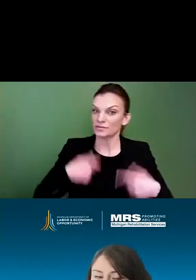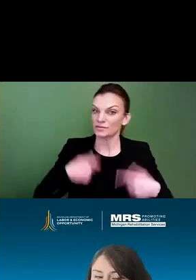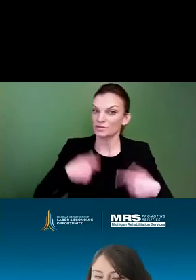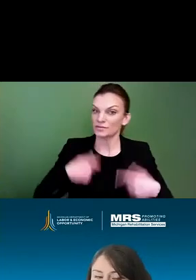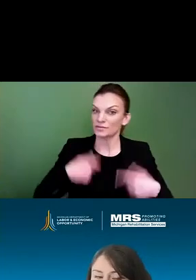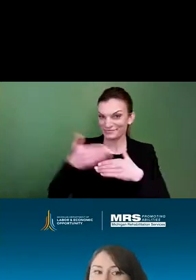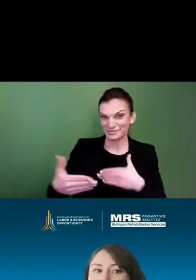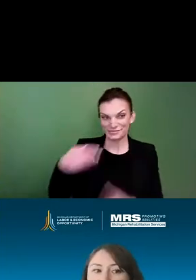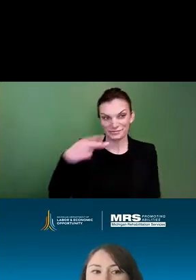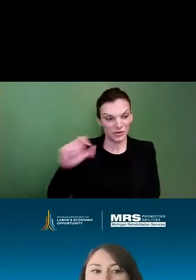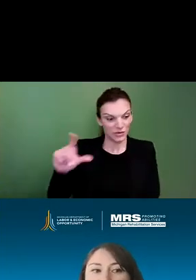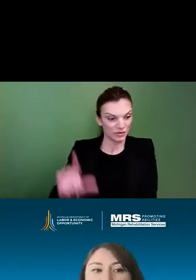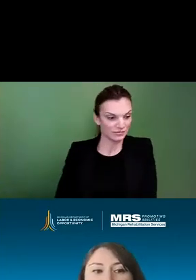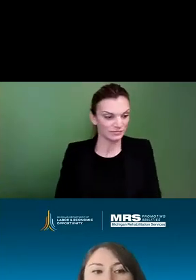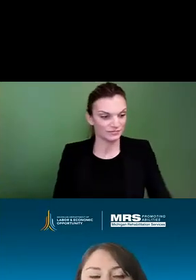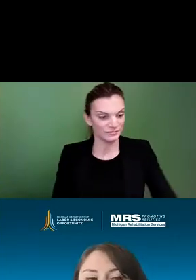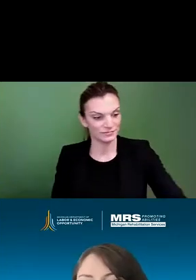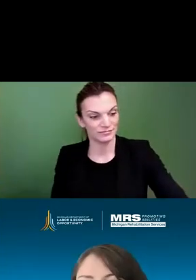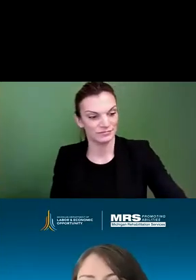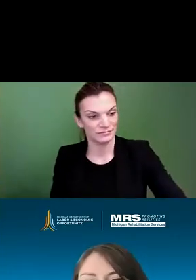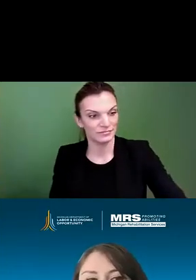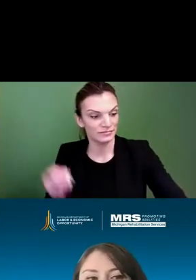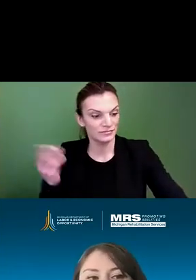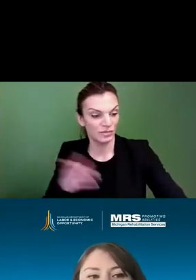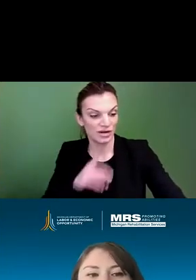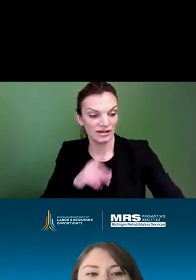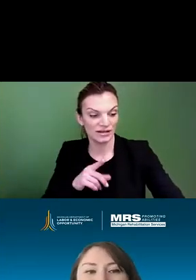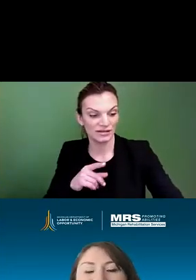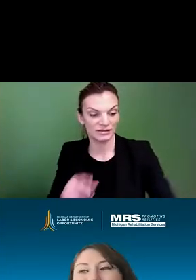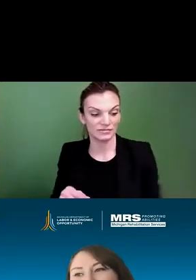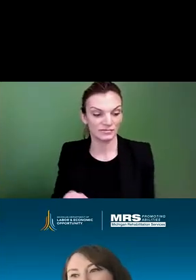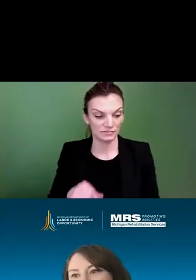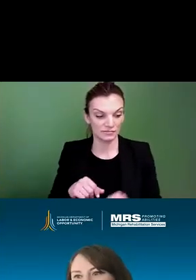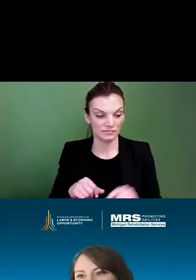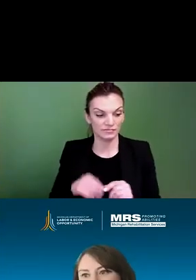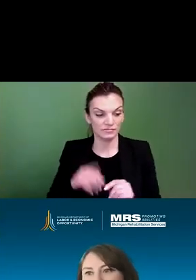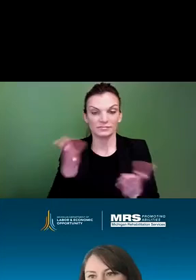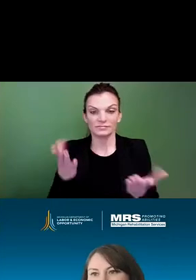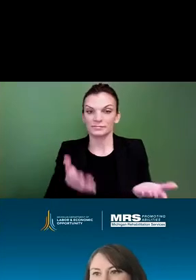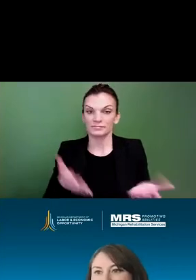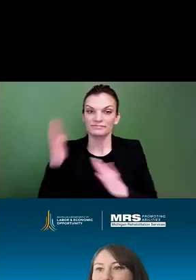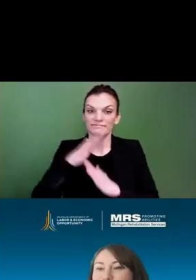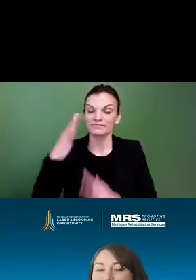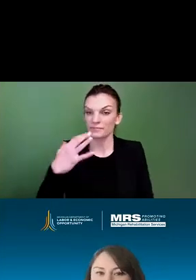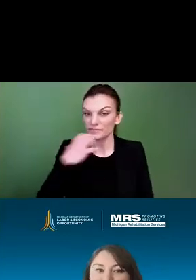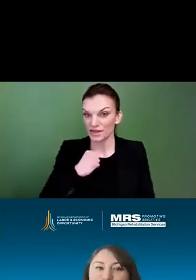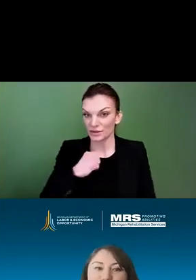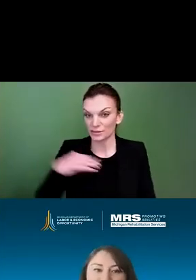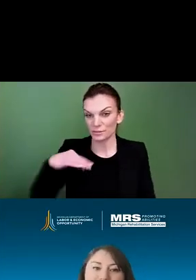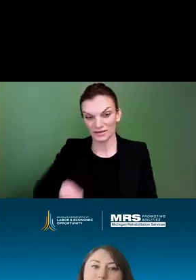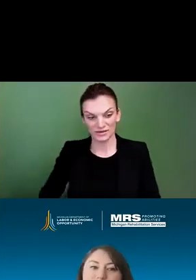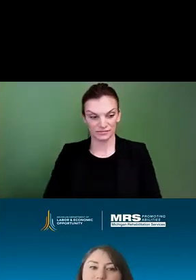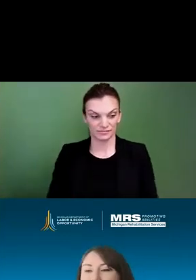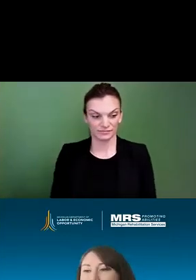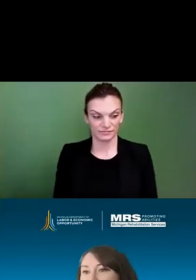poll. So what is your most valued benefit to